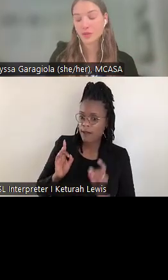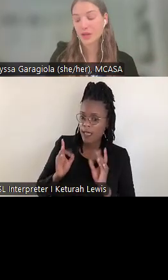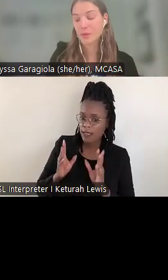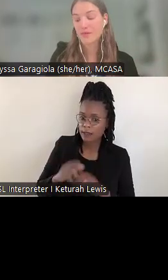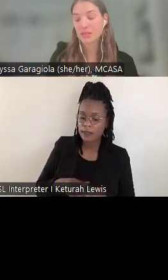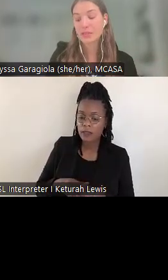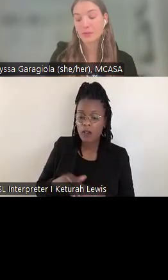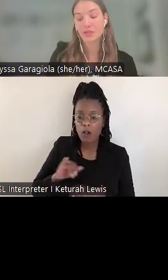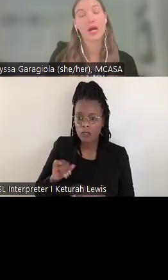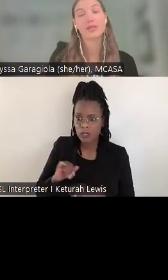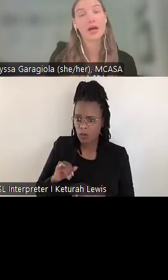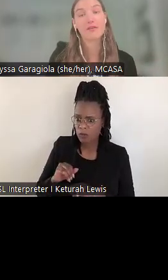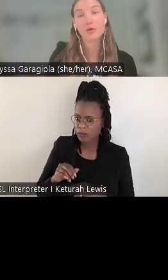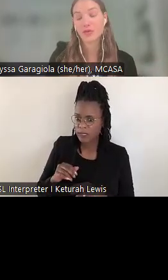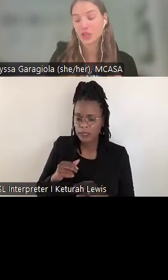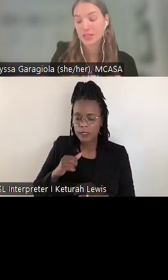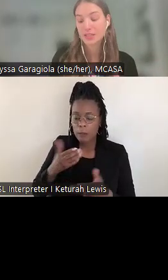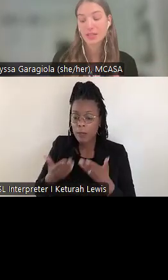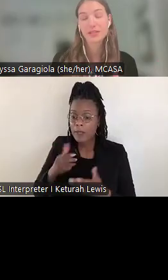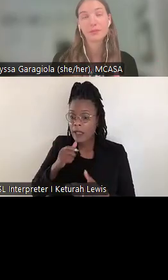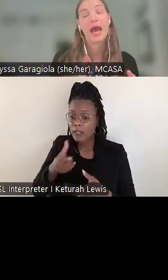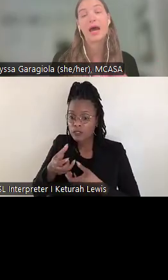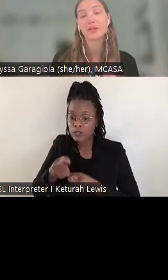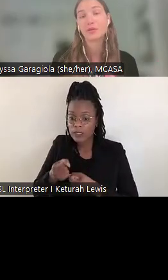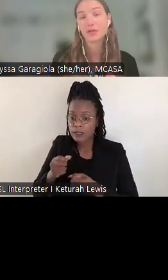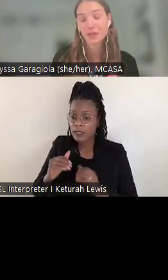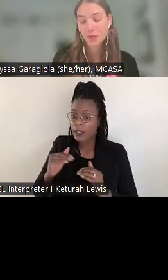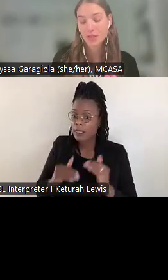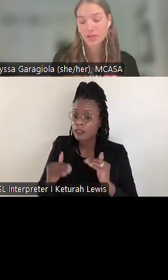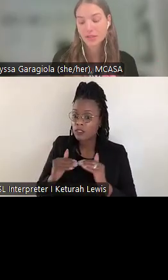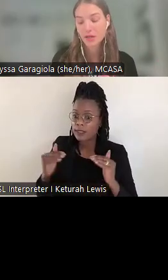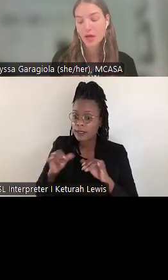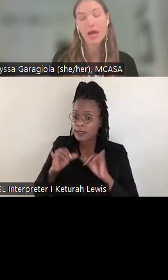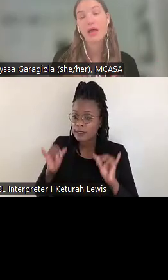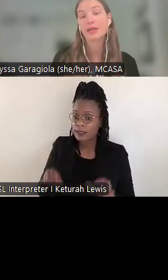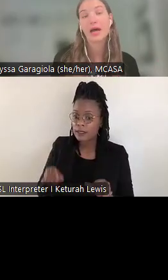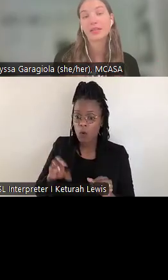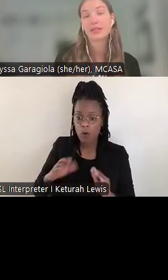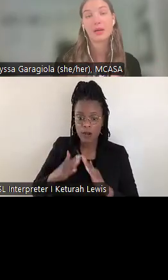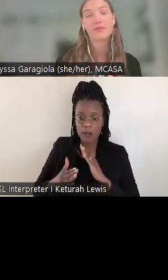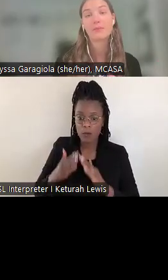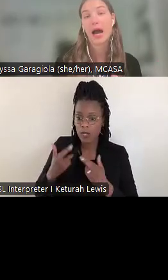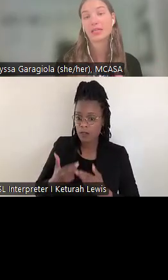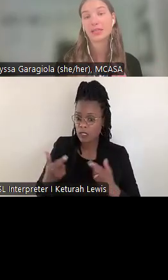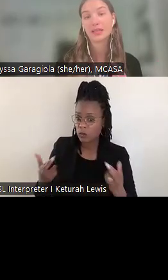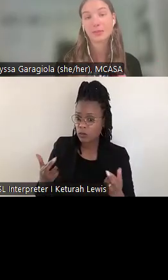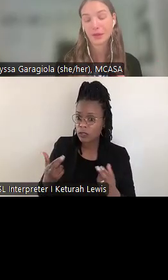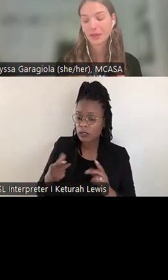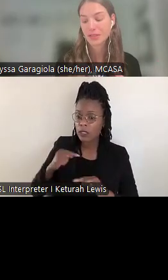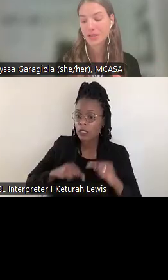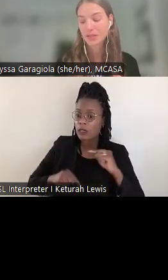are incarcerated may have a deep mistrust of both the justice system and community resources. And that again can stem from